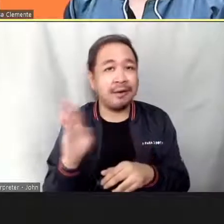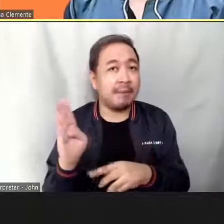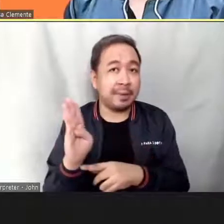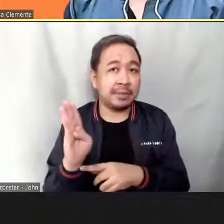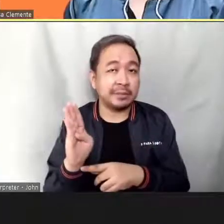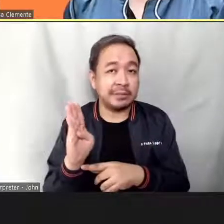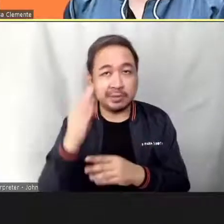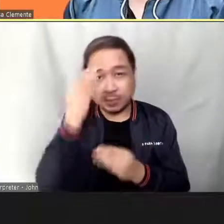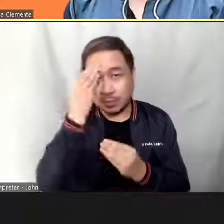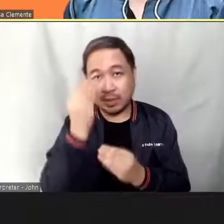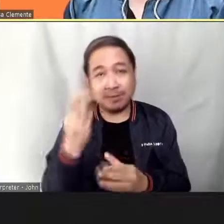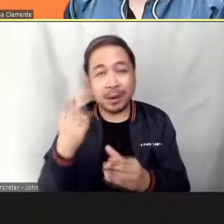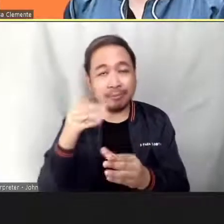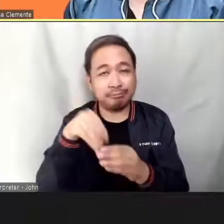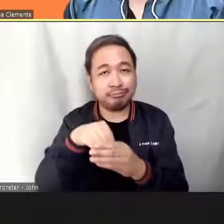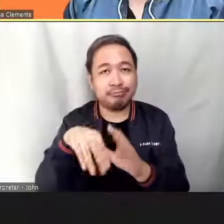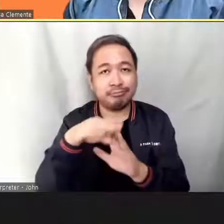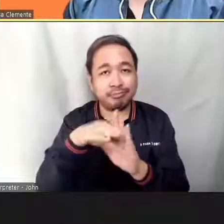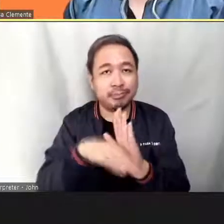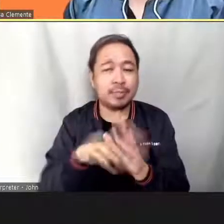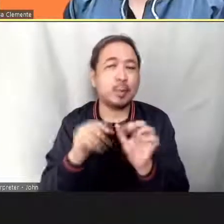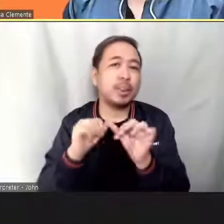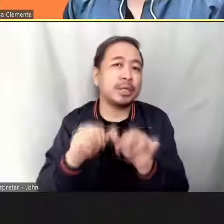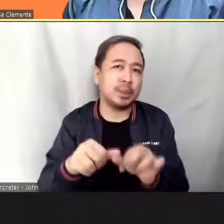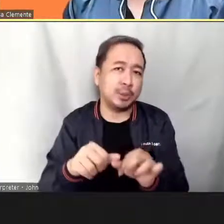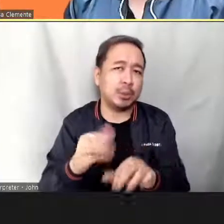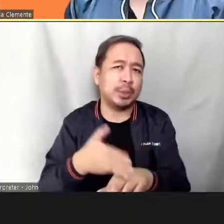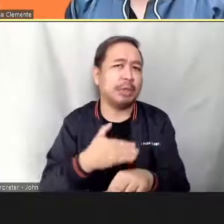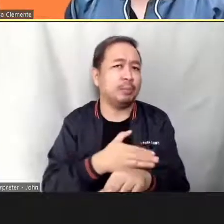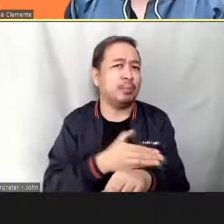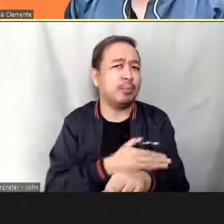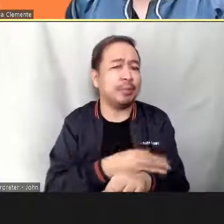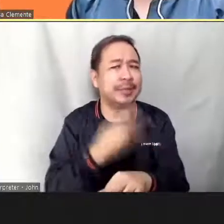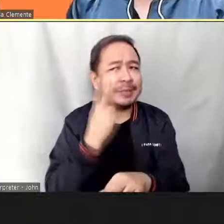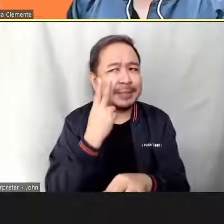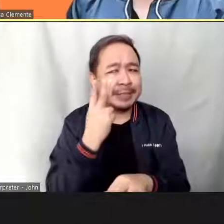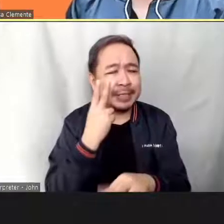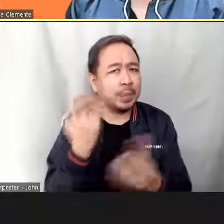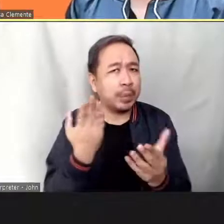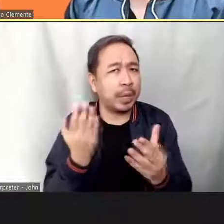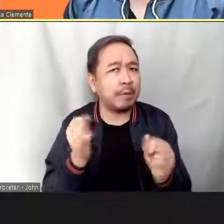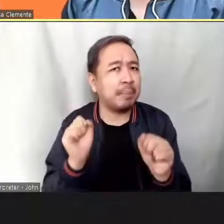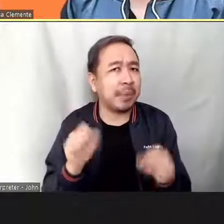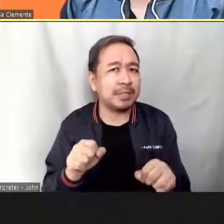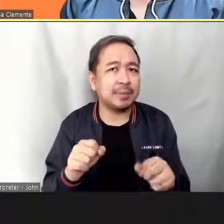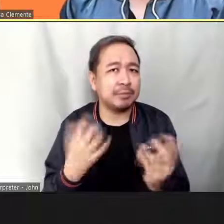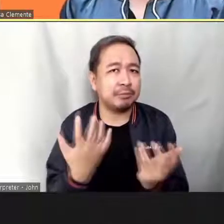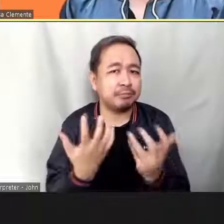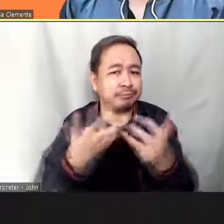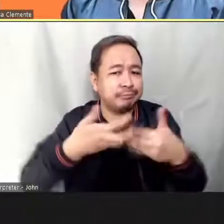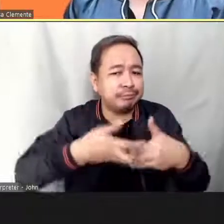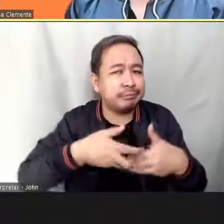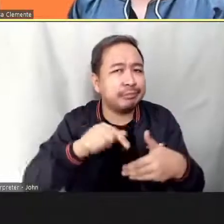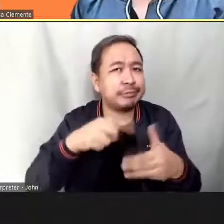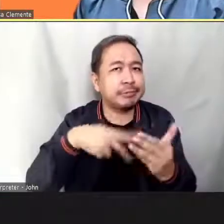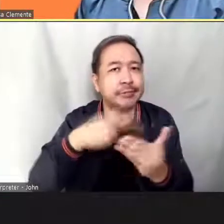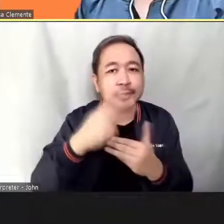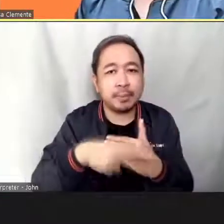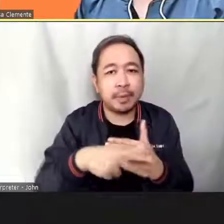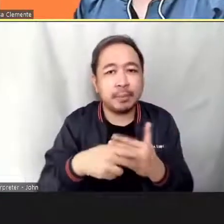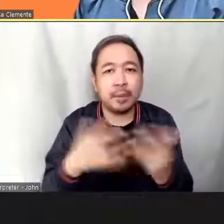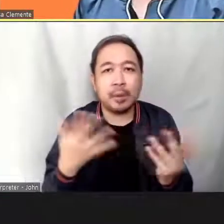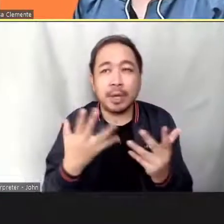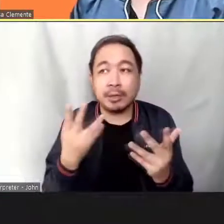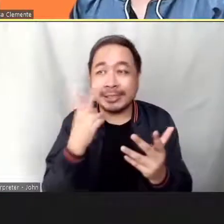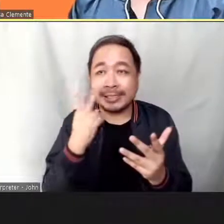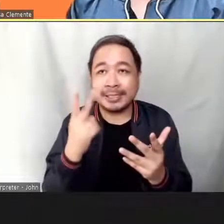continue nating i-develop, and we'll see kung hanggang saan natin kayang ma-streamline yung program, hanggang saang agency